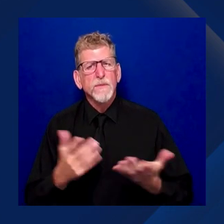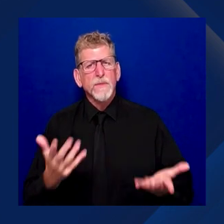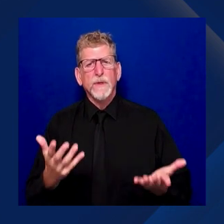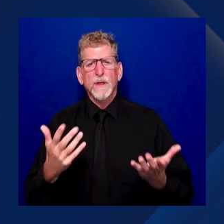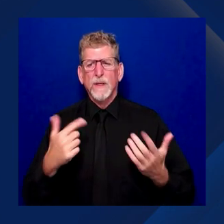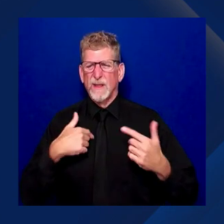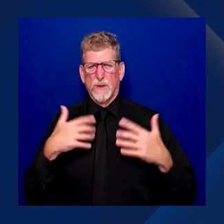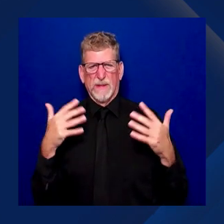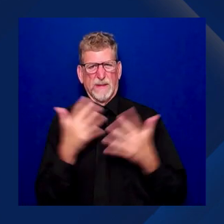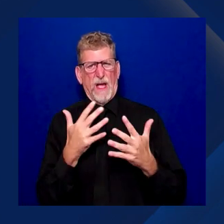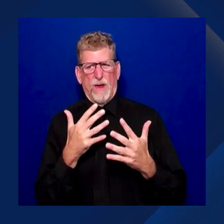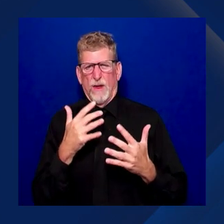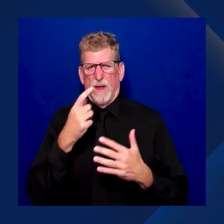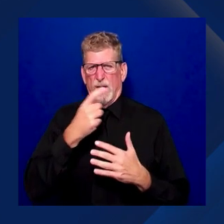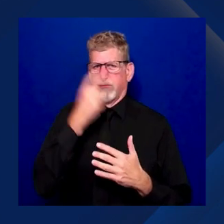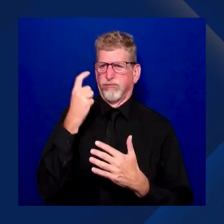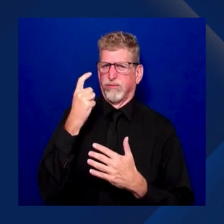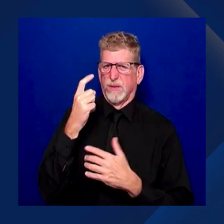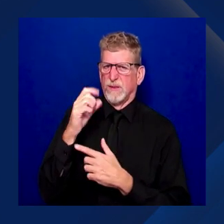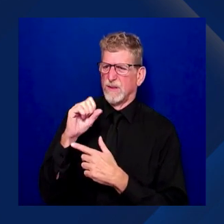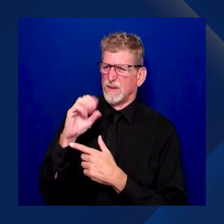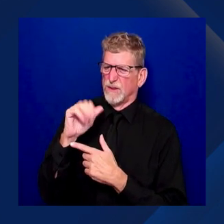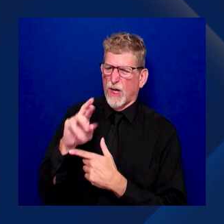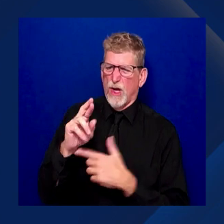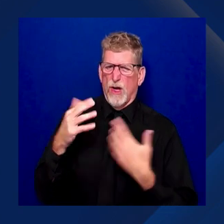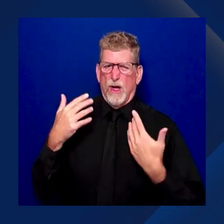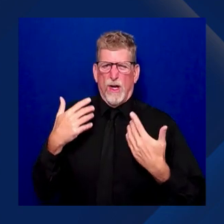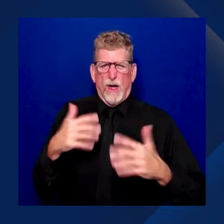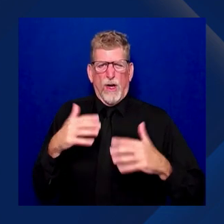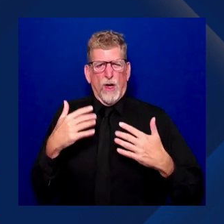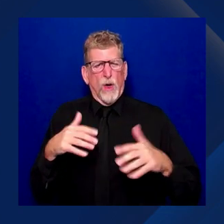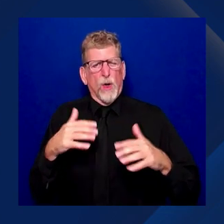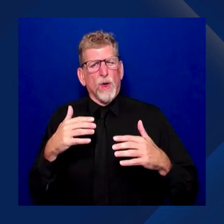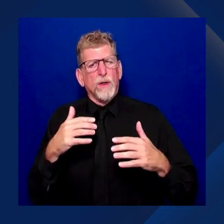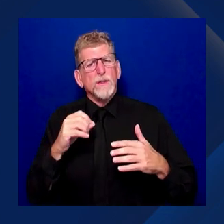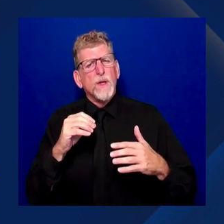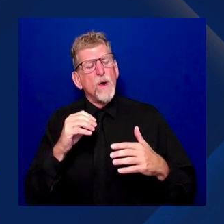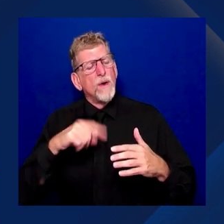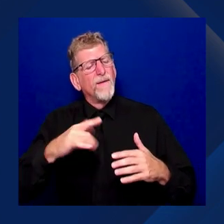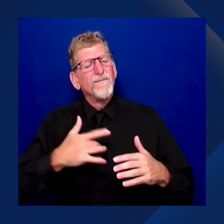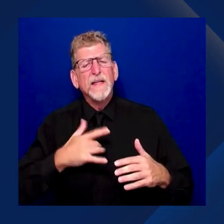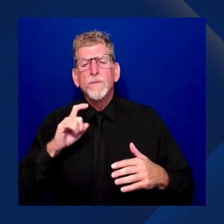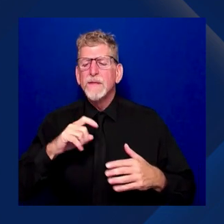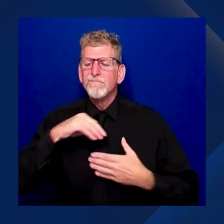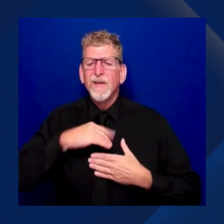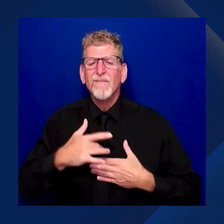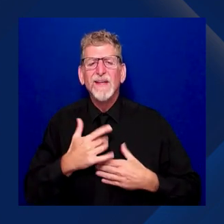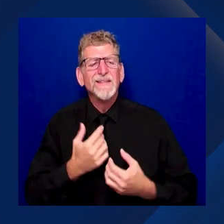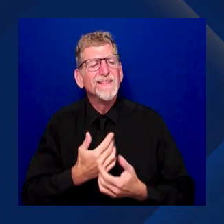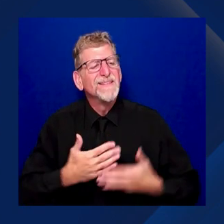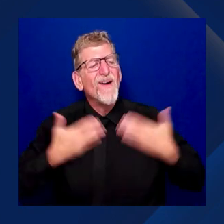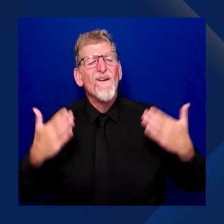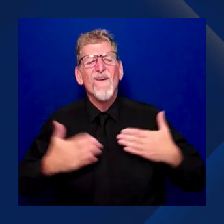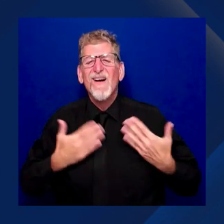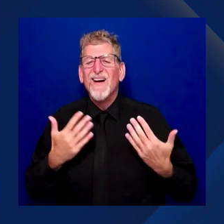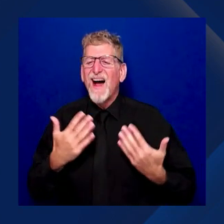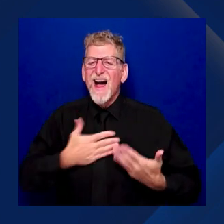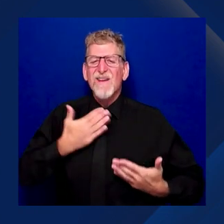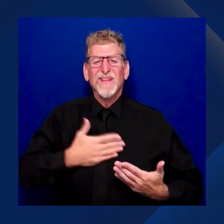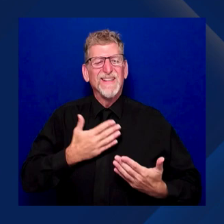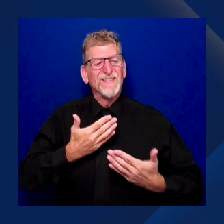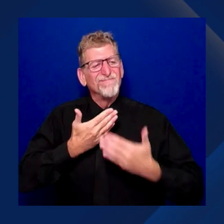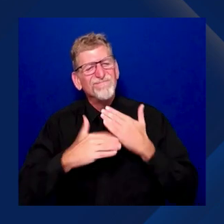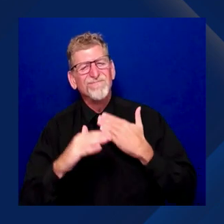an experience that should be safe and should be a joyful one. And we know